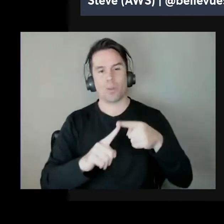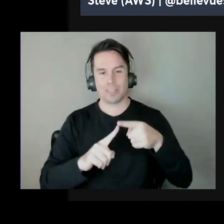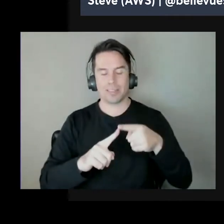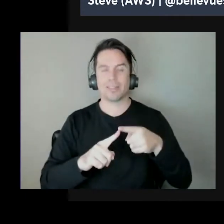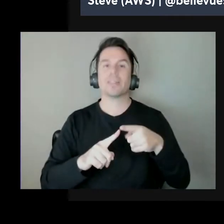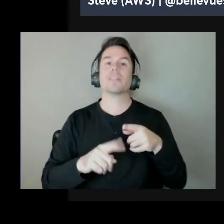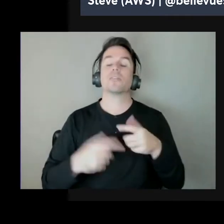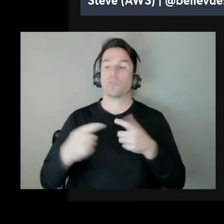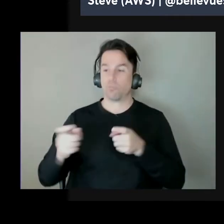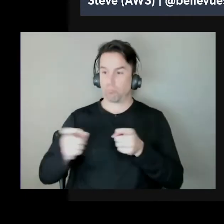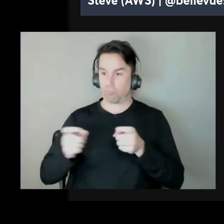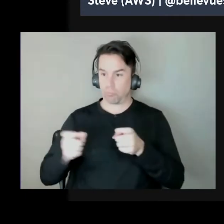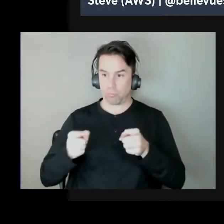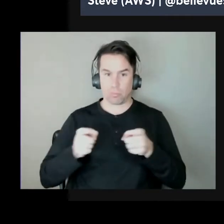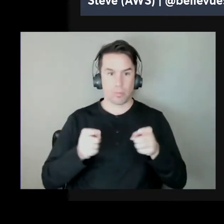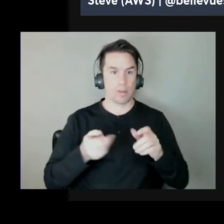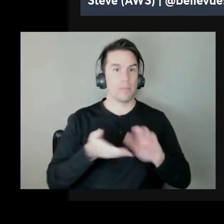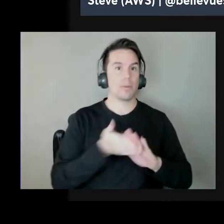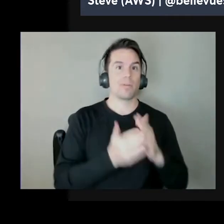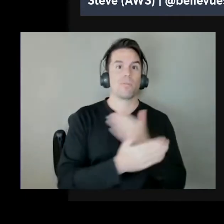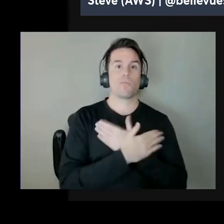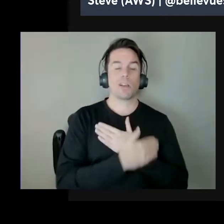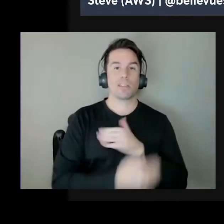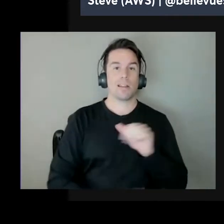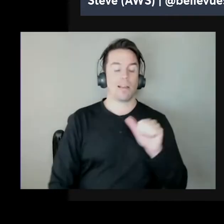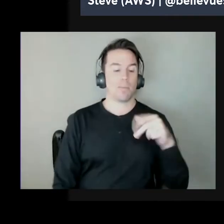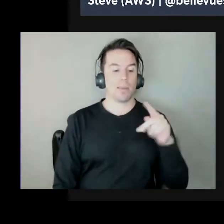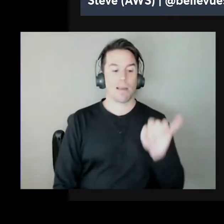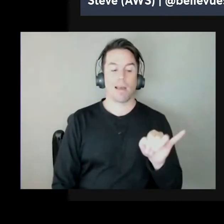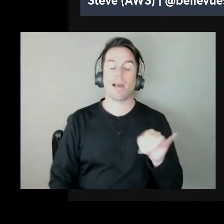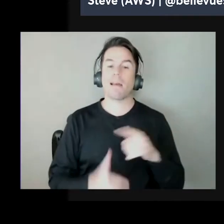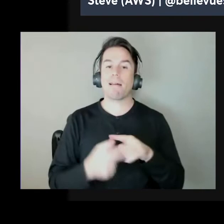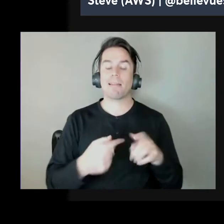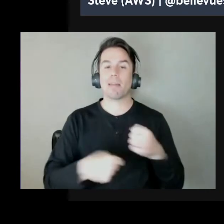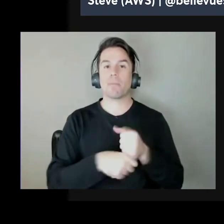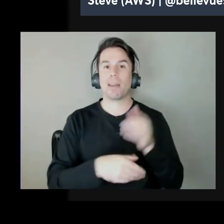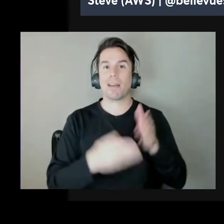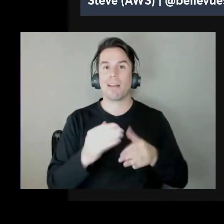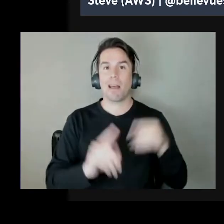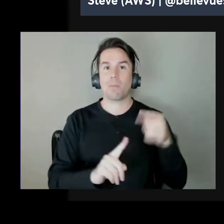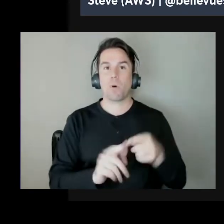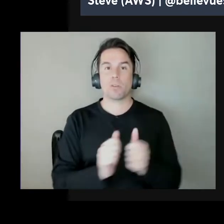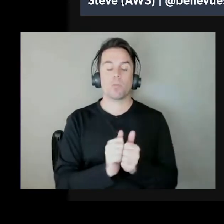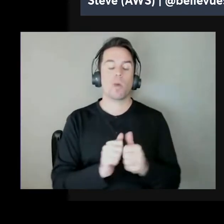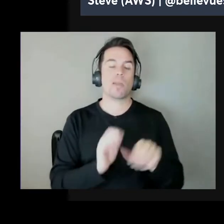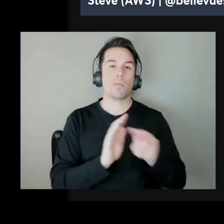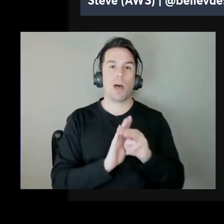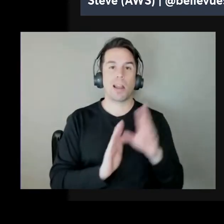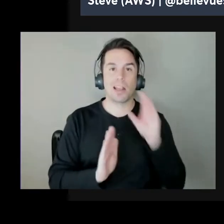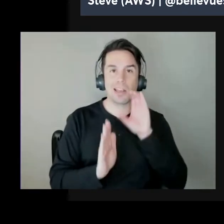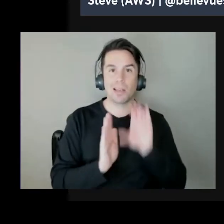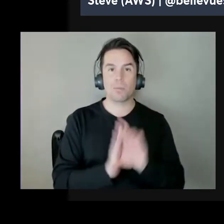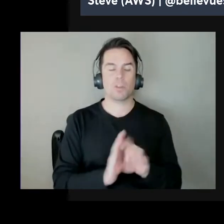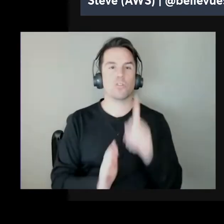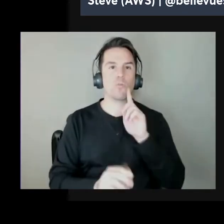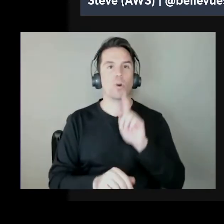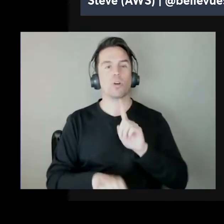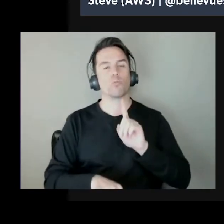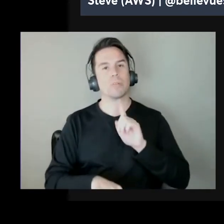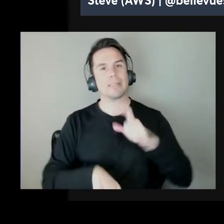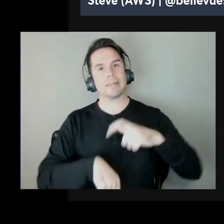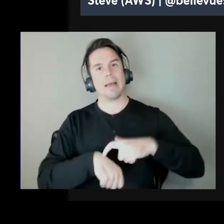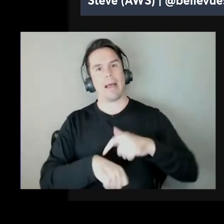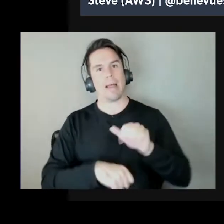create a endpoint with your model and your image for real-time applications. Since then, we